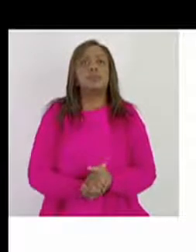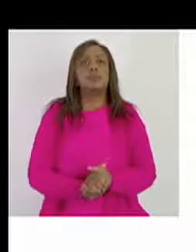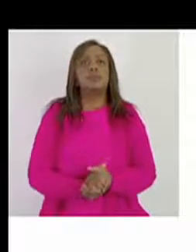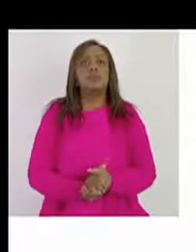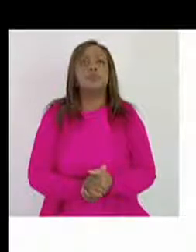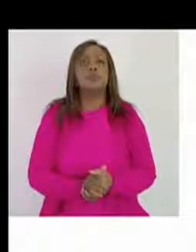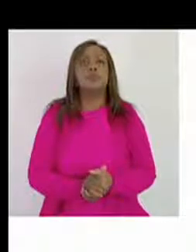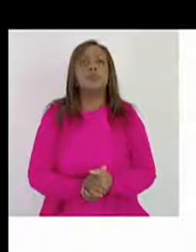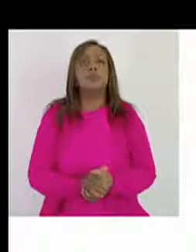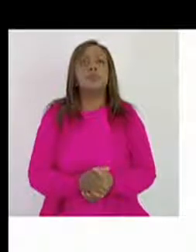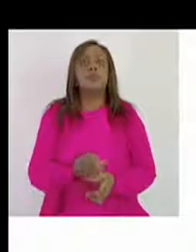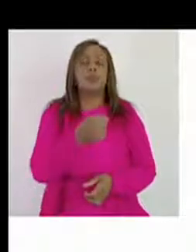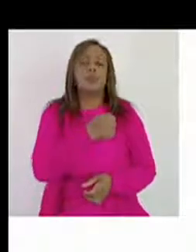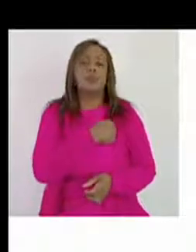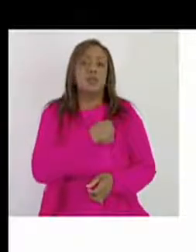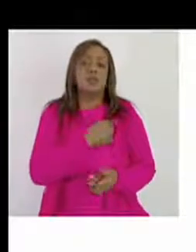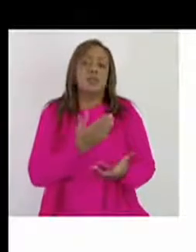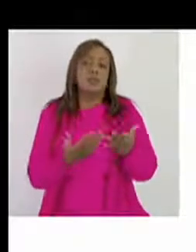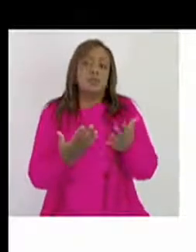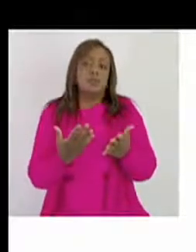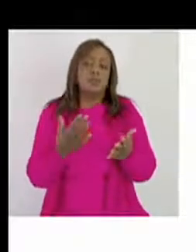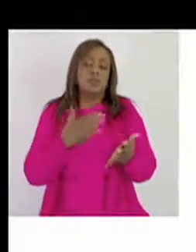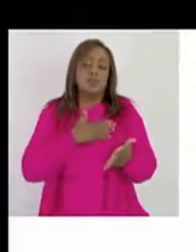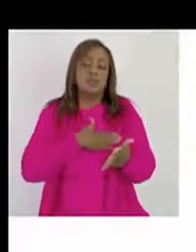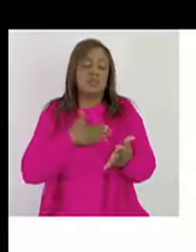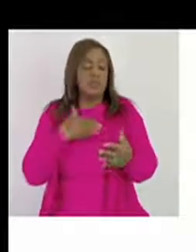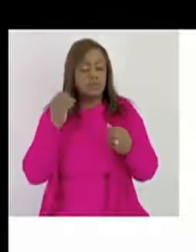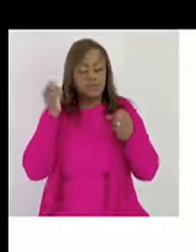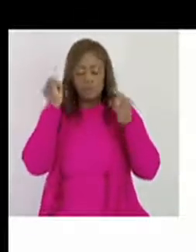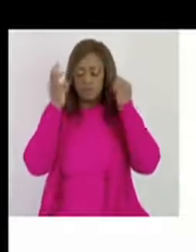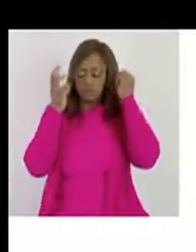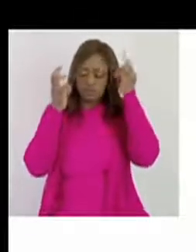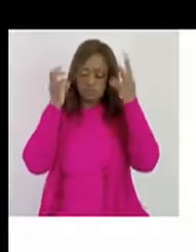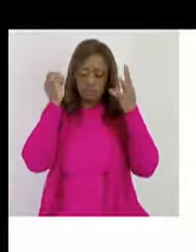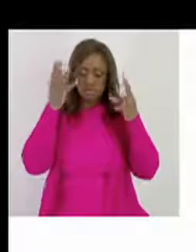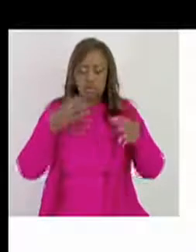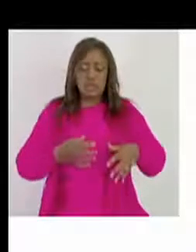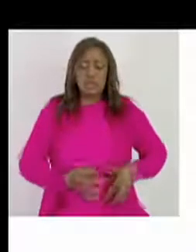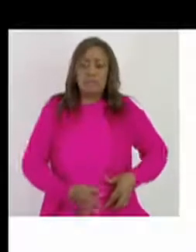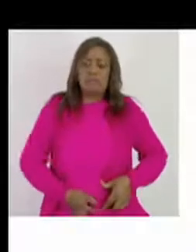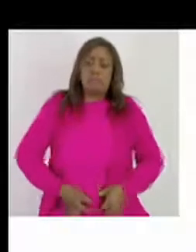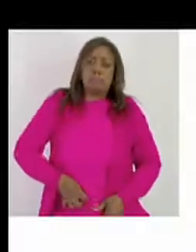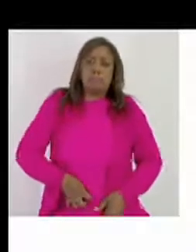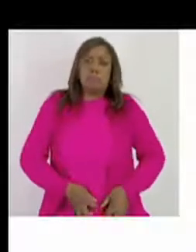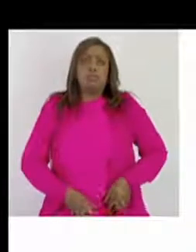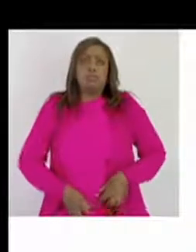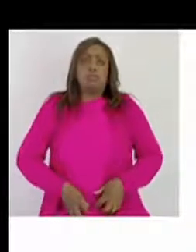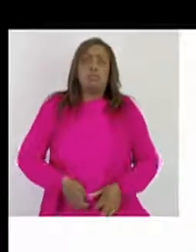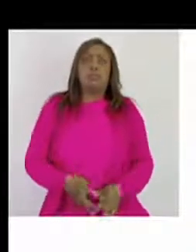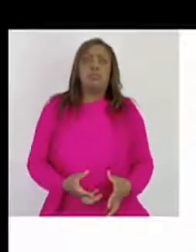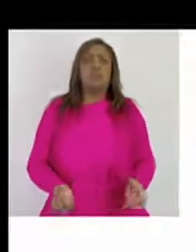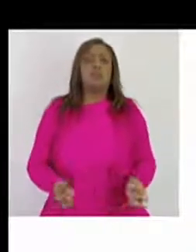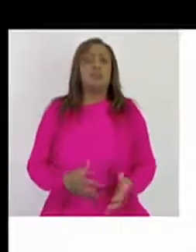Females may get headaches, abdominal cramps, and will physically bleed.